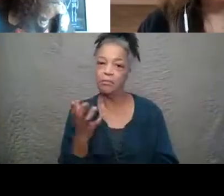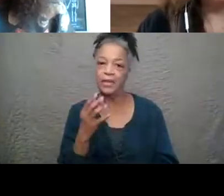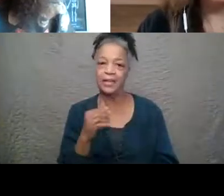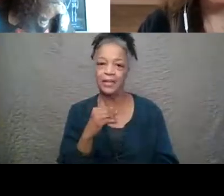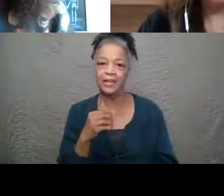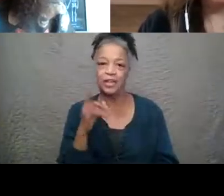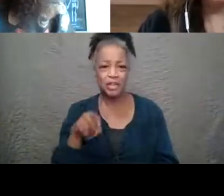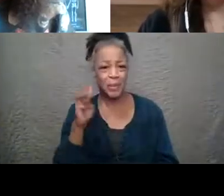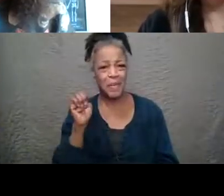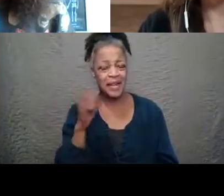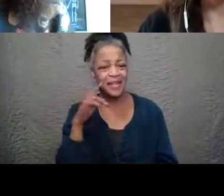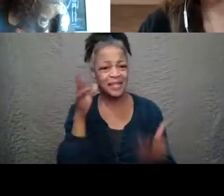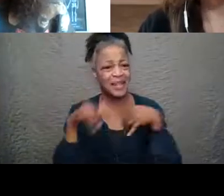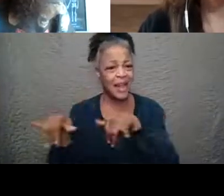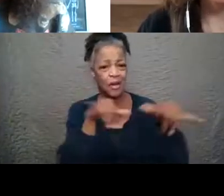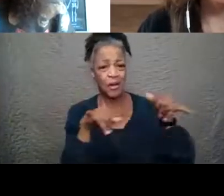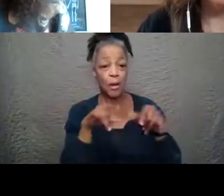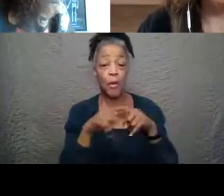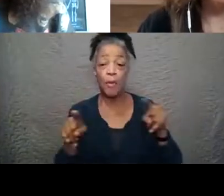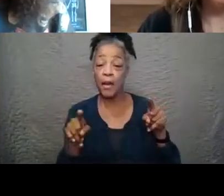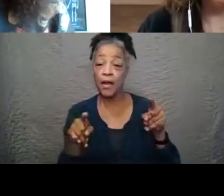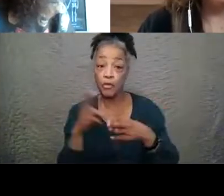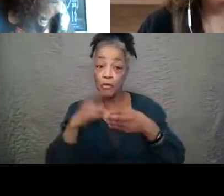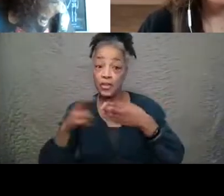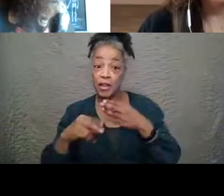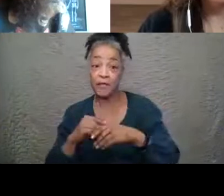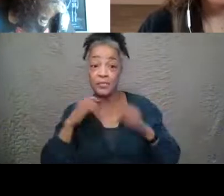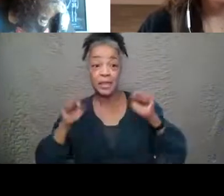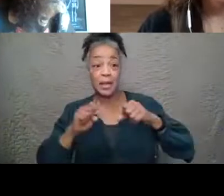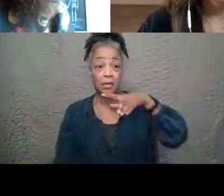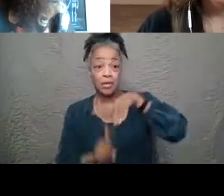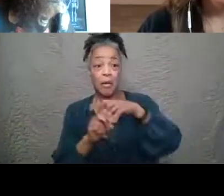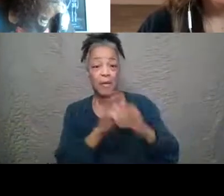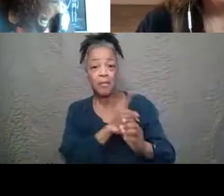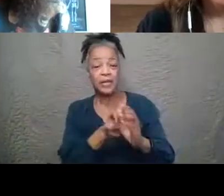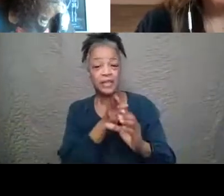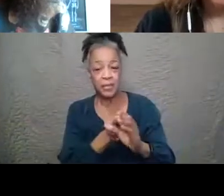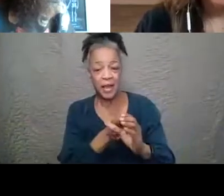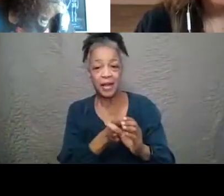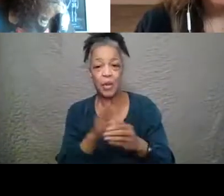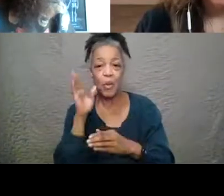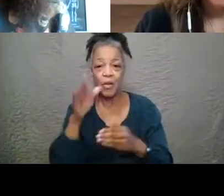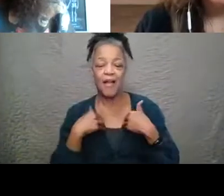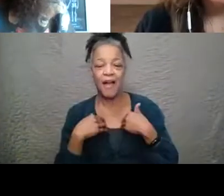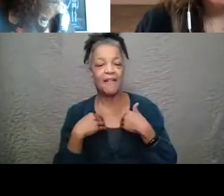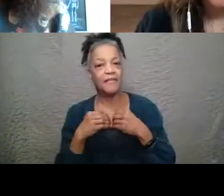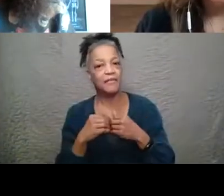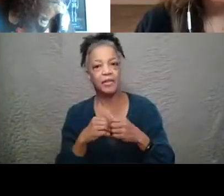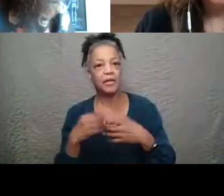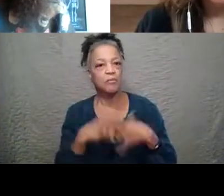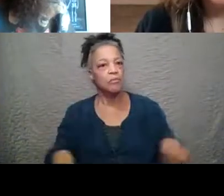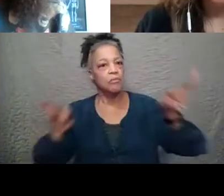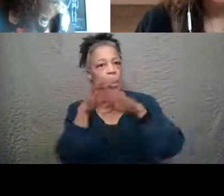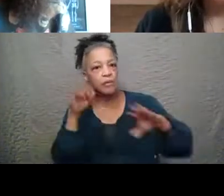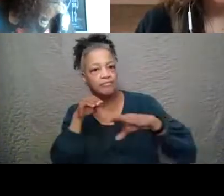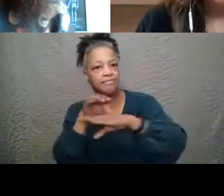thing. It should be the standard. And yet the consequence of us being able to show up and participate could have and will have like pretty massive impacts as